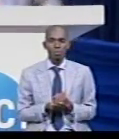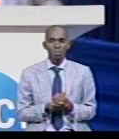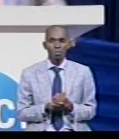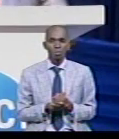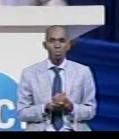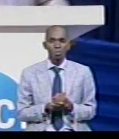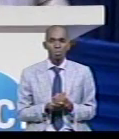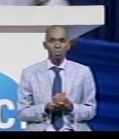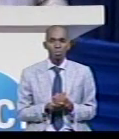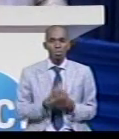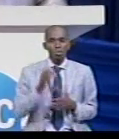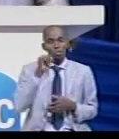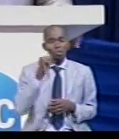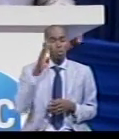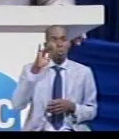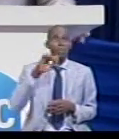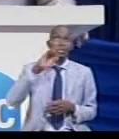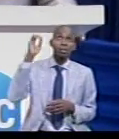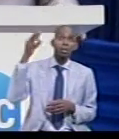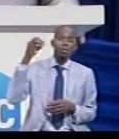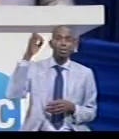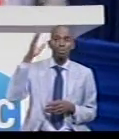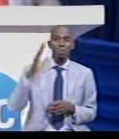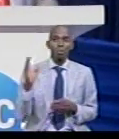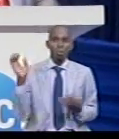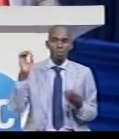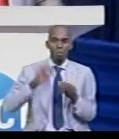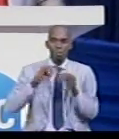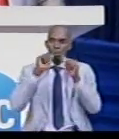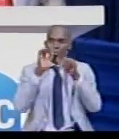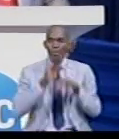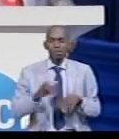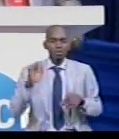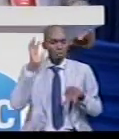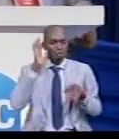Tomorrow, by the grace of God, more blessings will flow